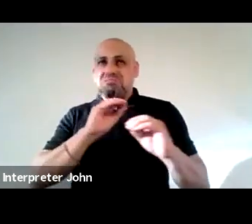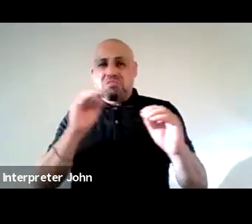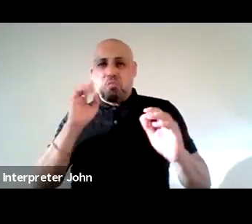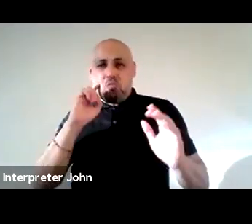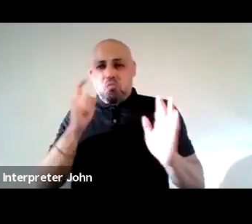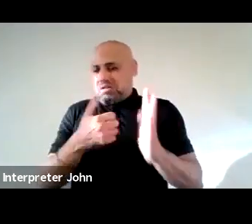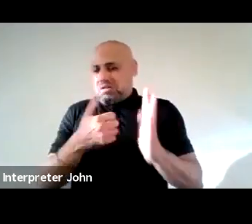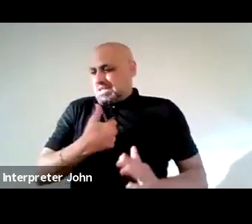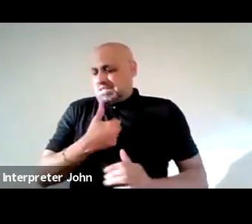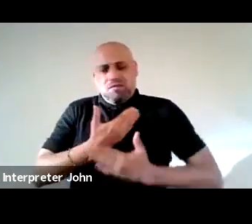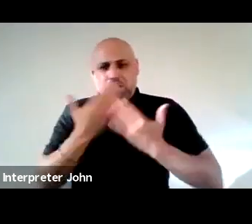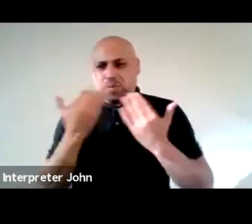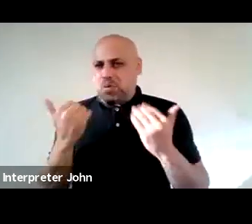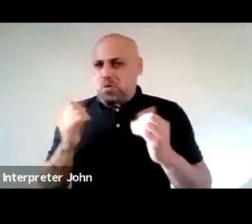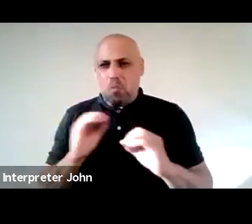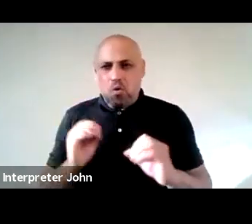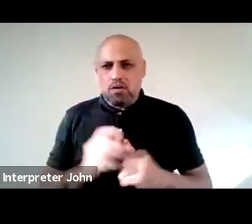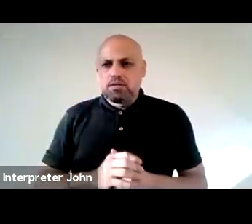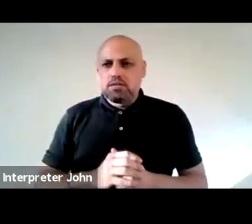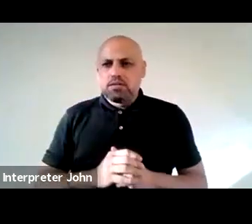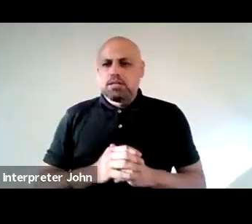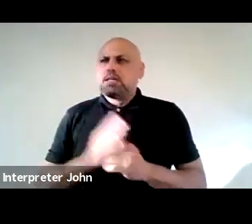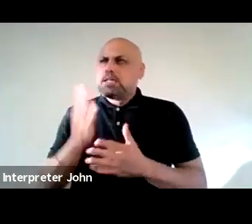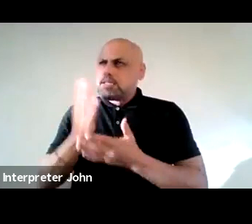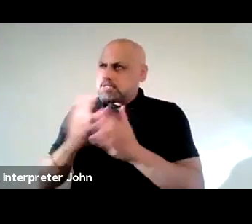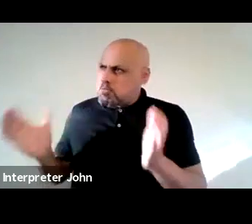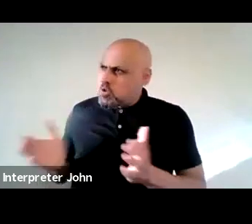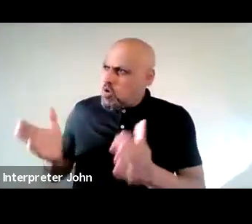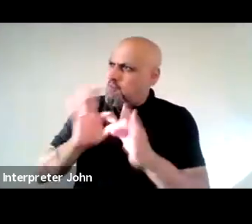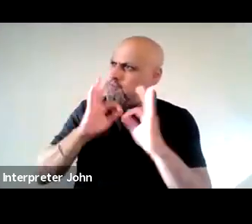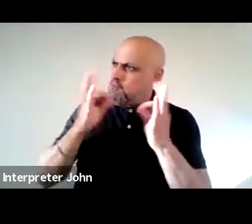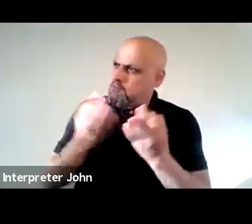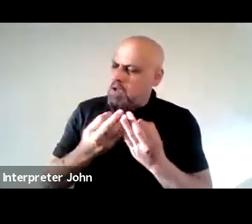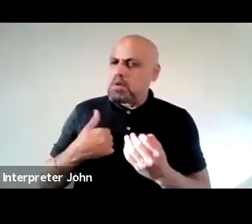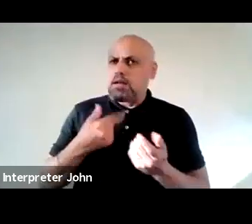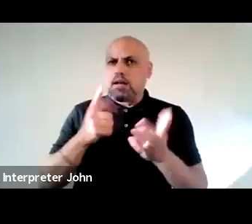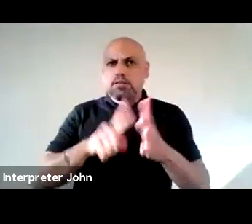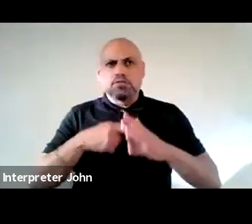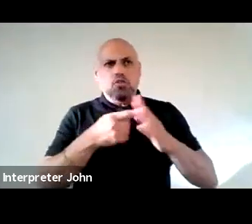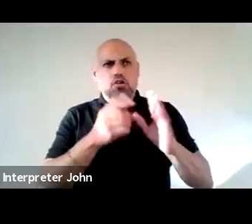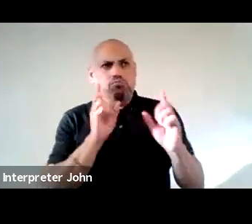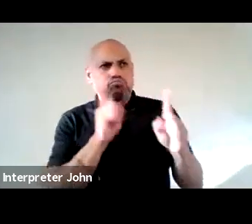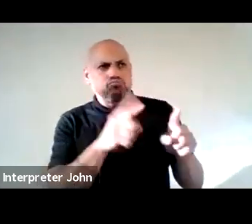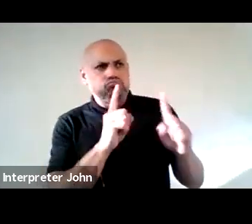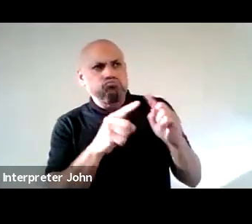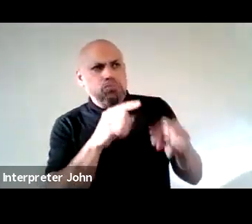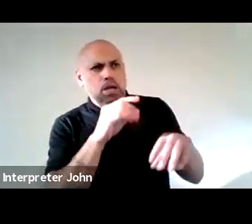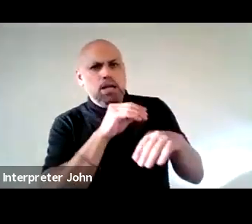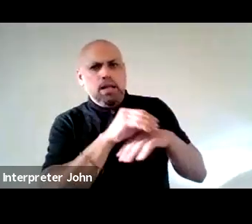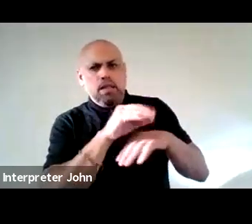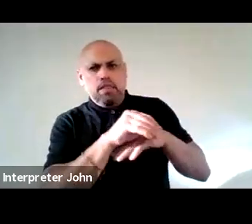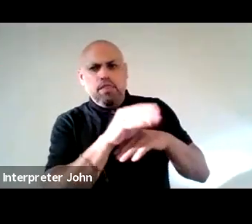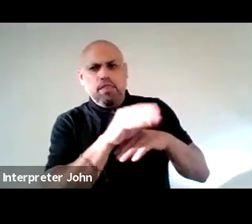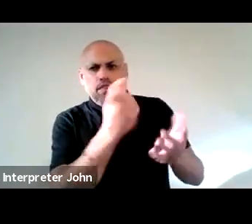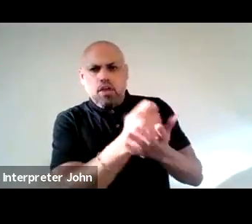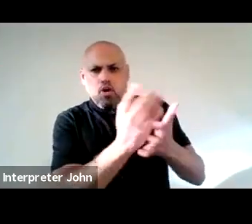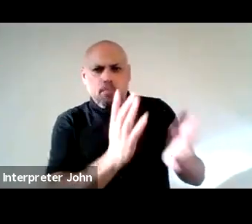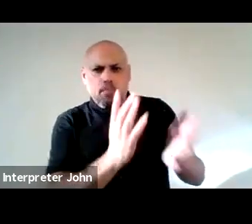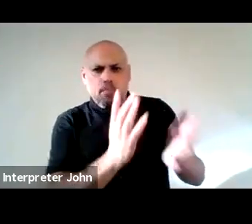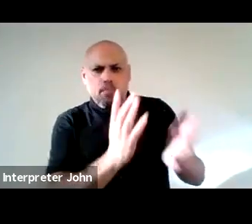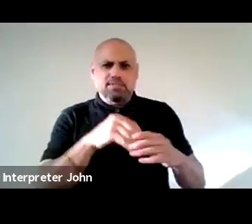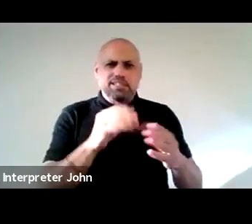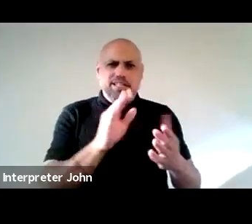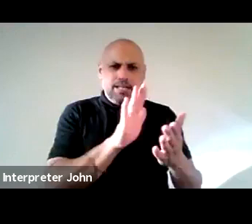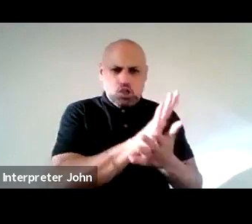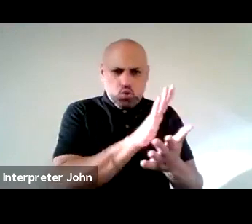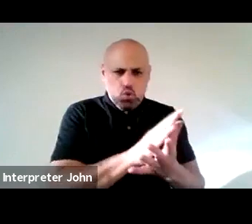myself. After some encouragement from family, I started seeing a therapist on campus, sneaking in and out of his office so no